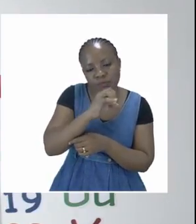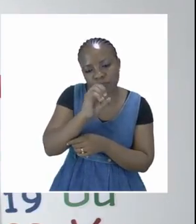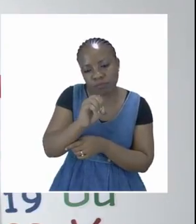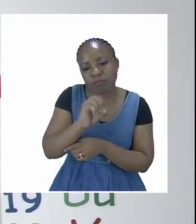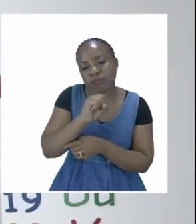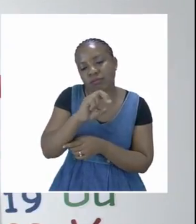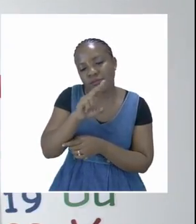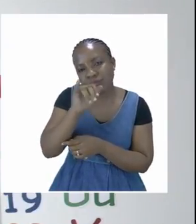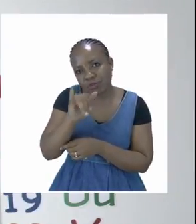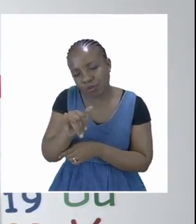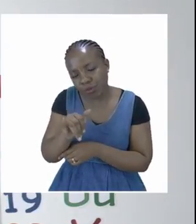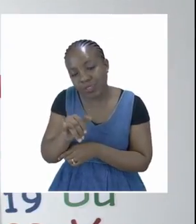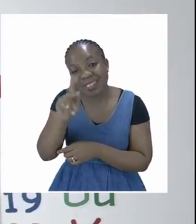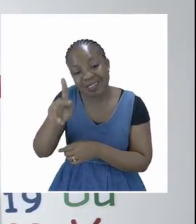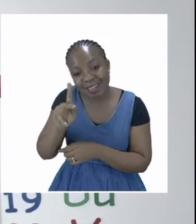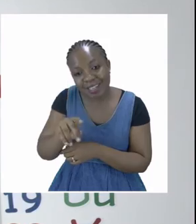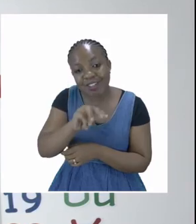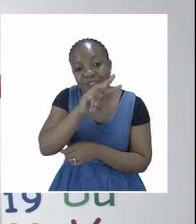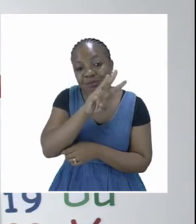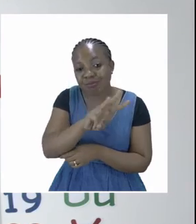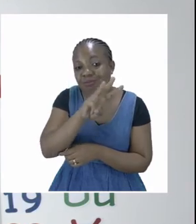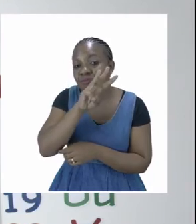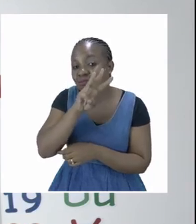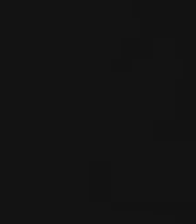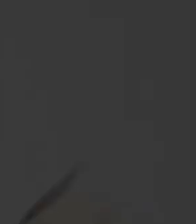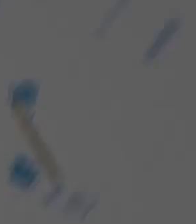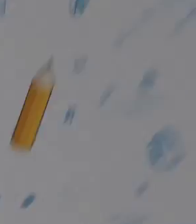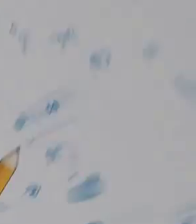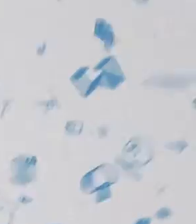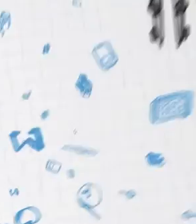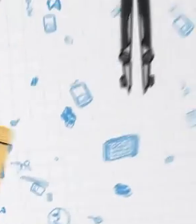our website, Zoshi Online.